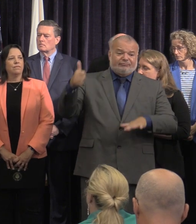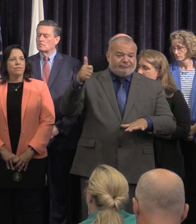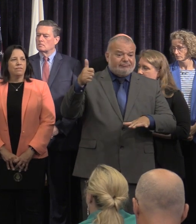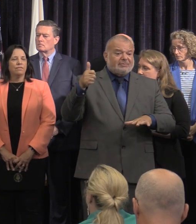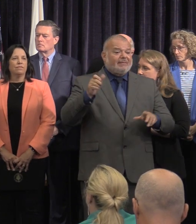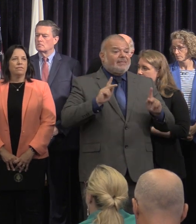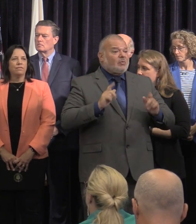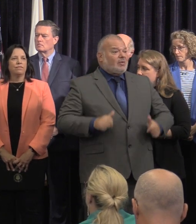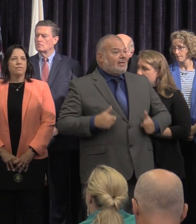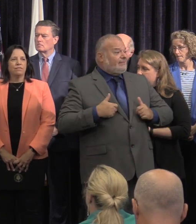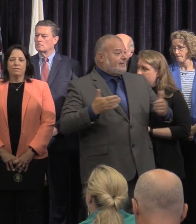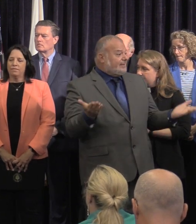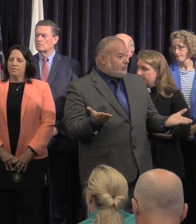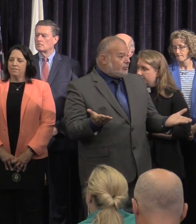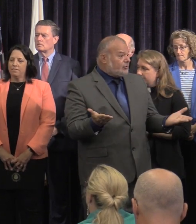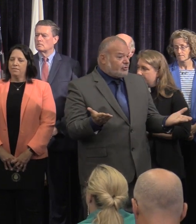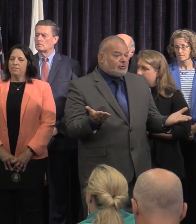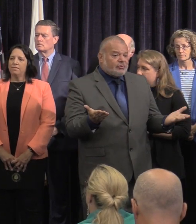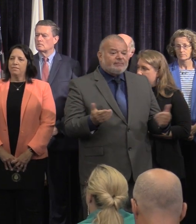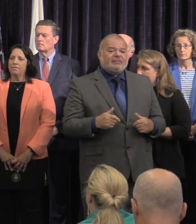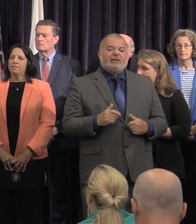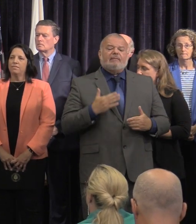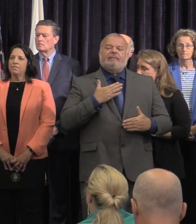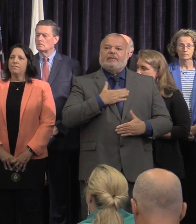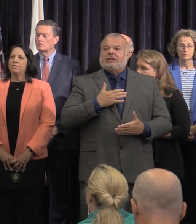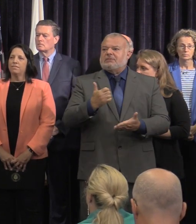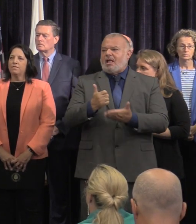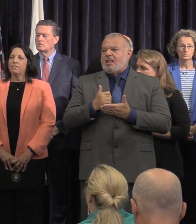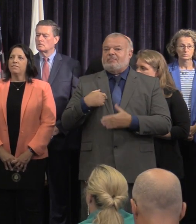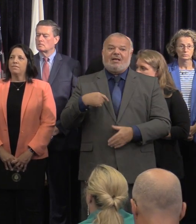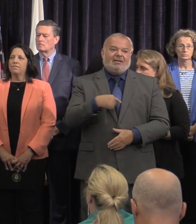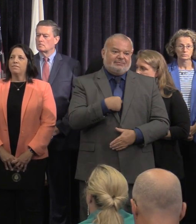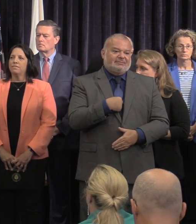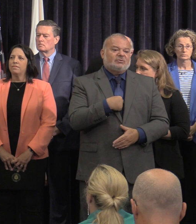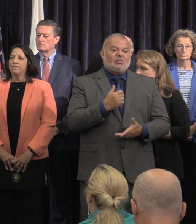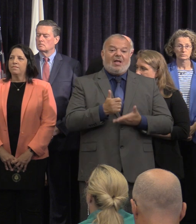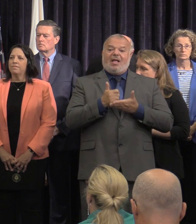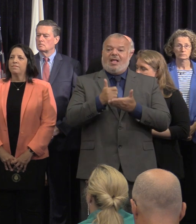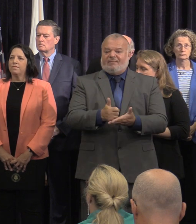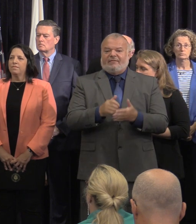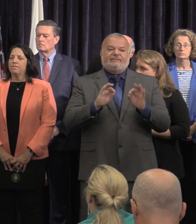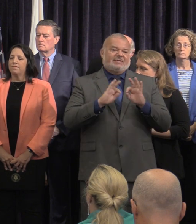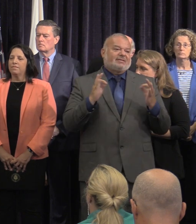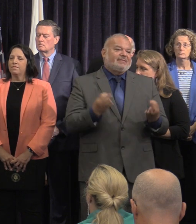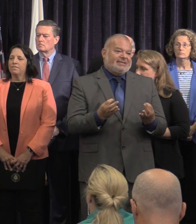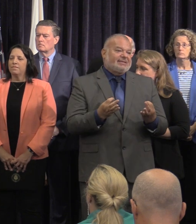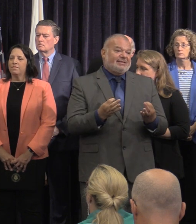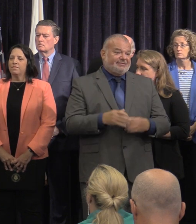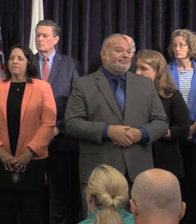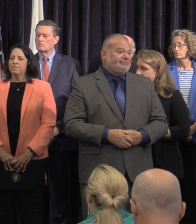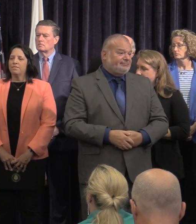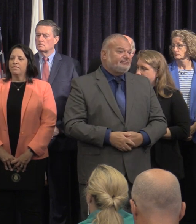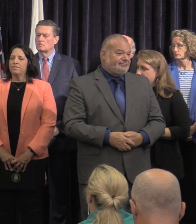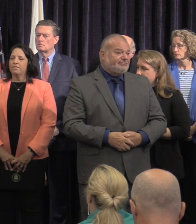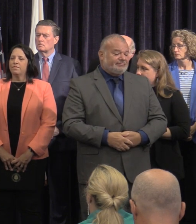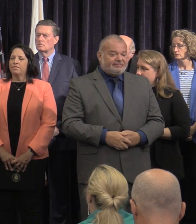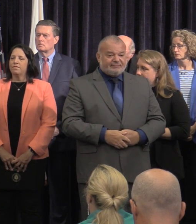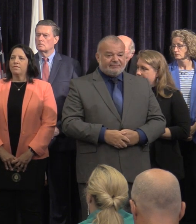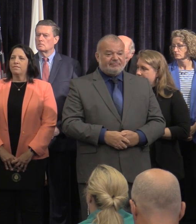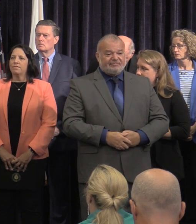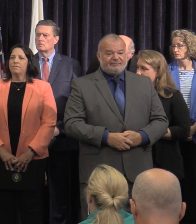and do whatever you can to help us and to help these families to meet this moment. And